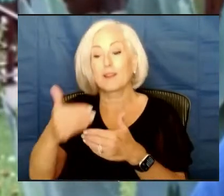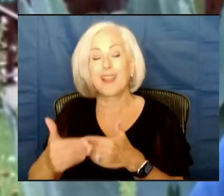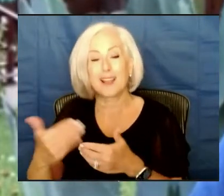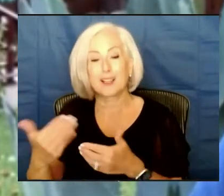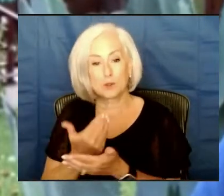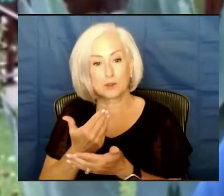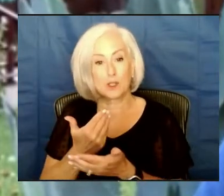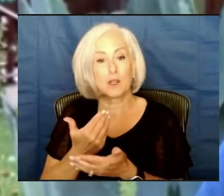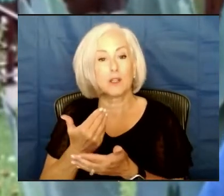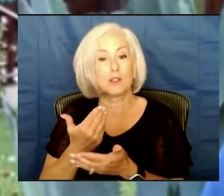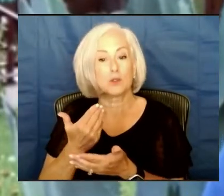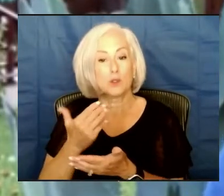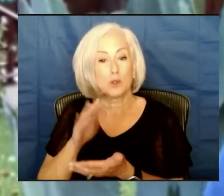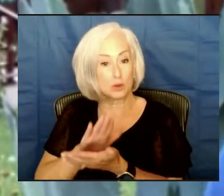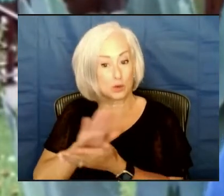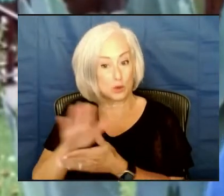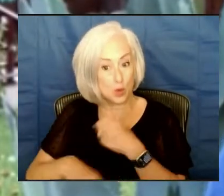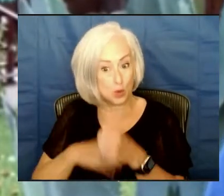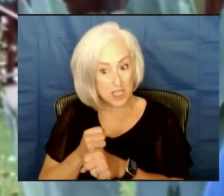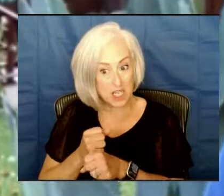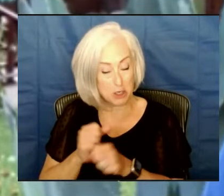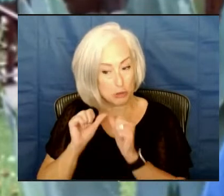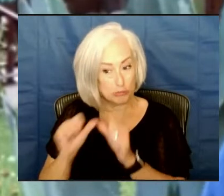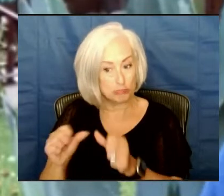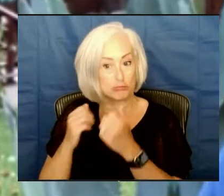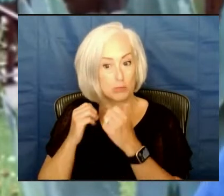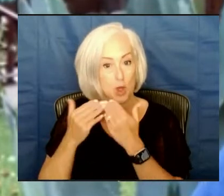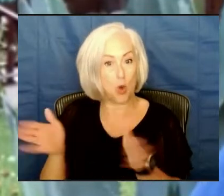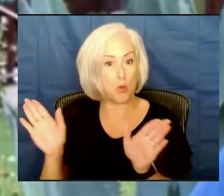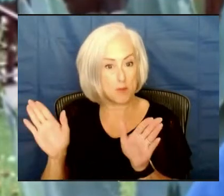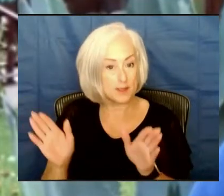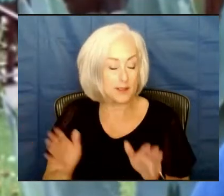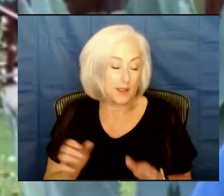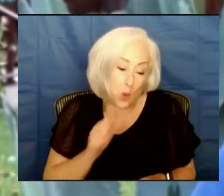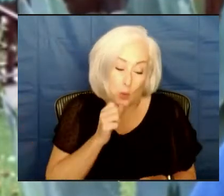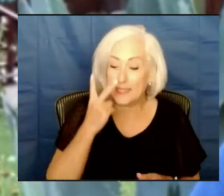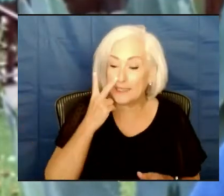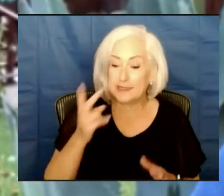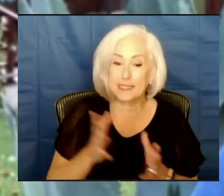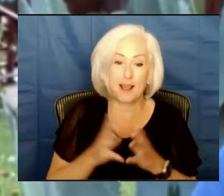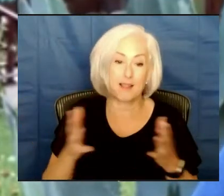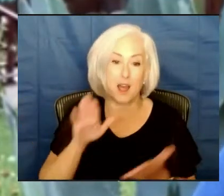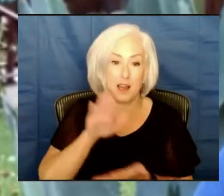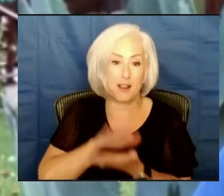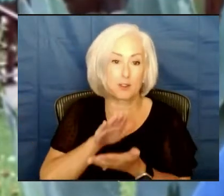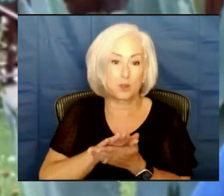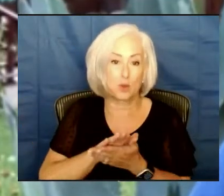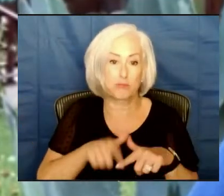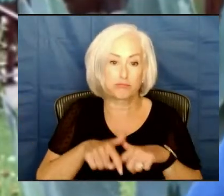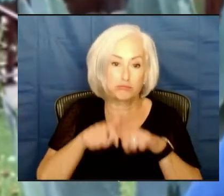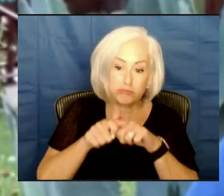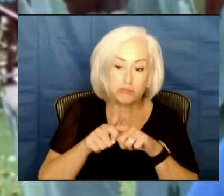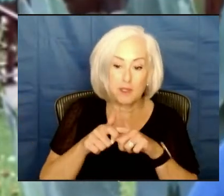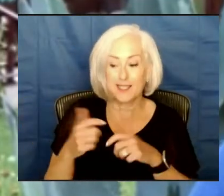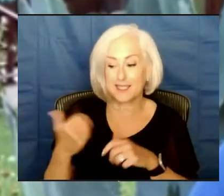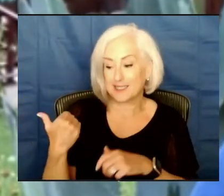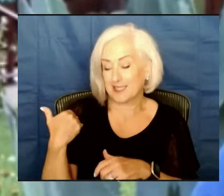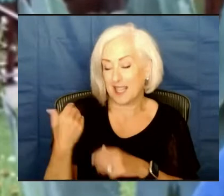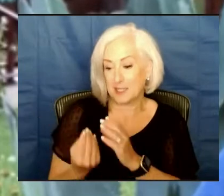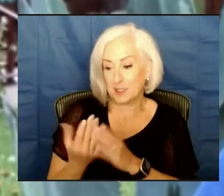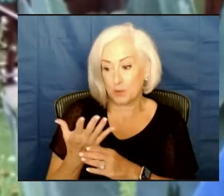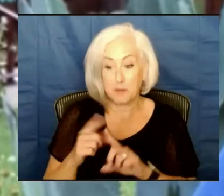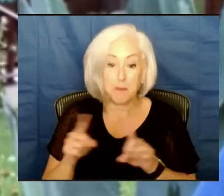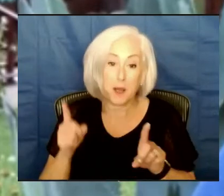school and keep those schools open. We didn't see as many school closures or pauses this past spring, but we know that risk is out